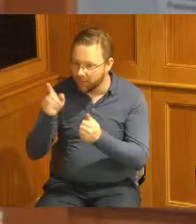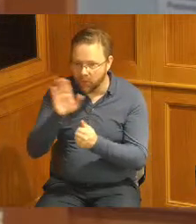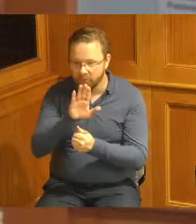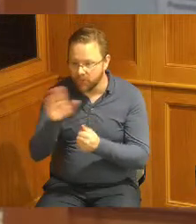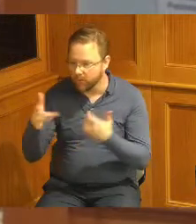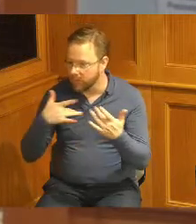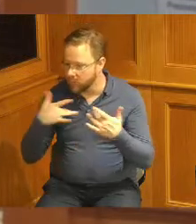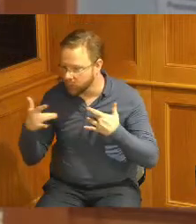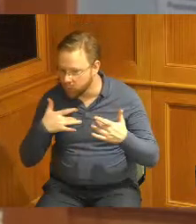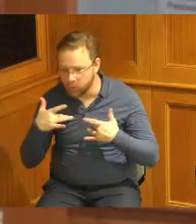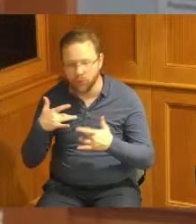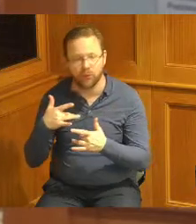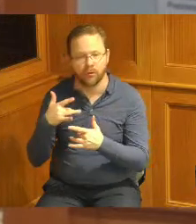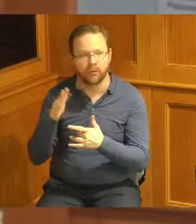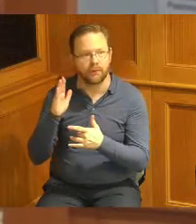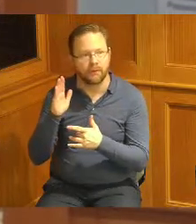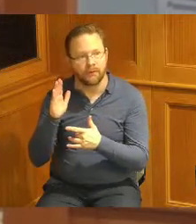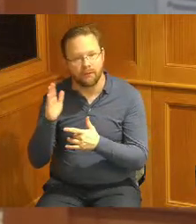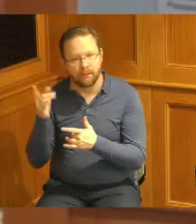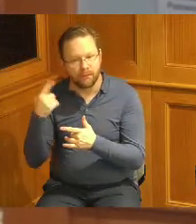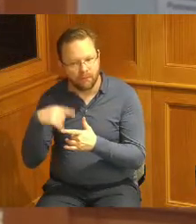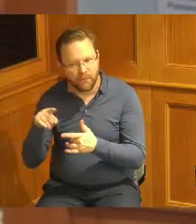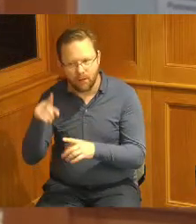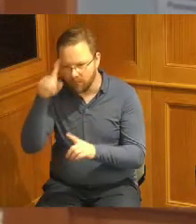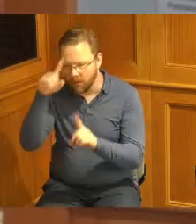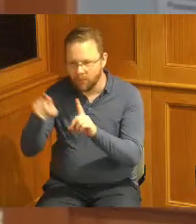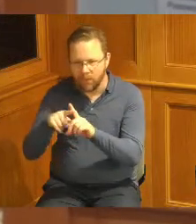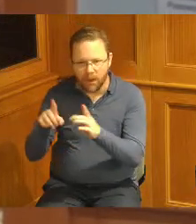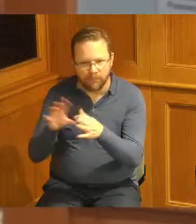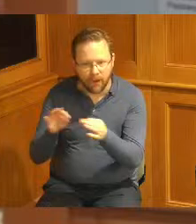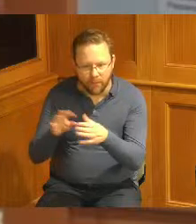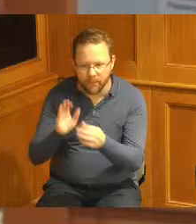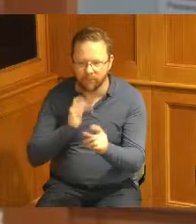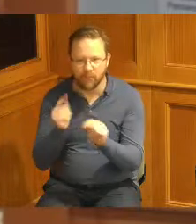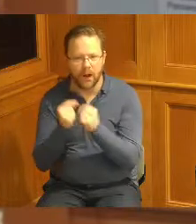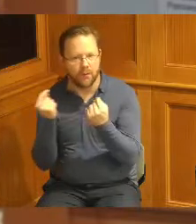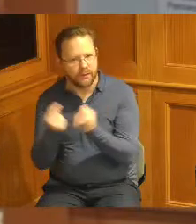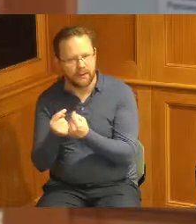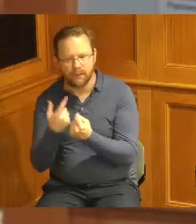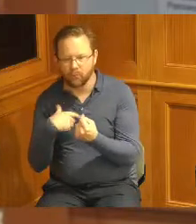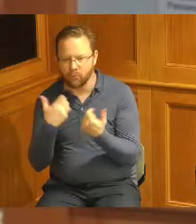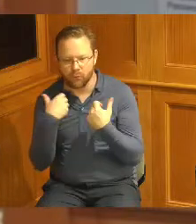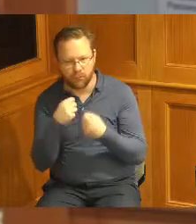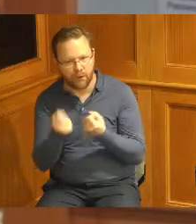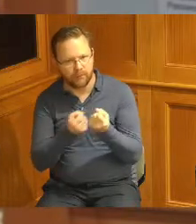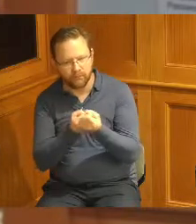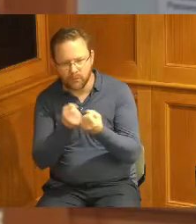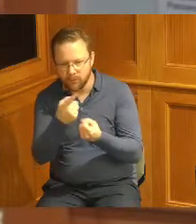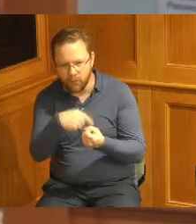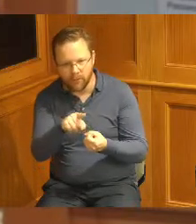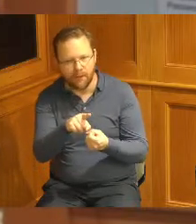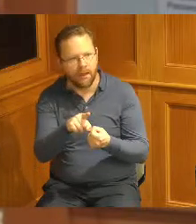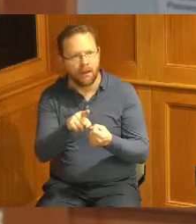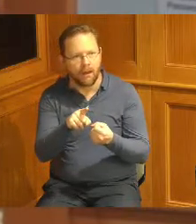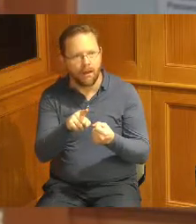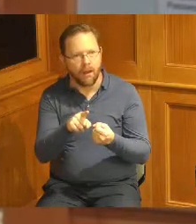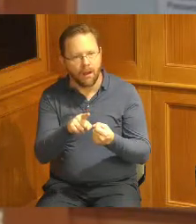Louisville. We're all working together to support them, make sure they have everything they need to come through this situation,